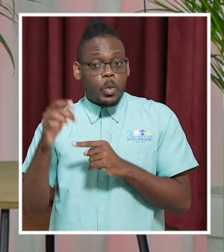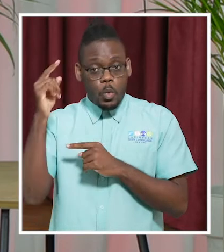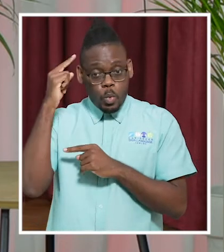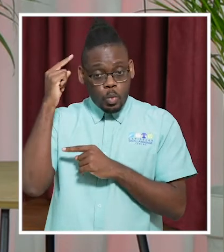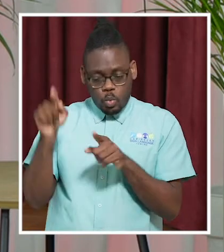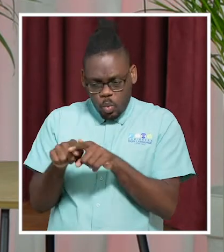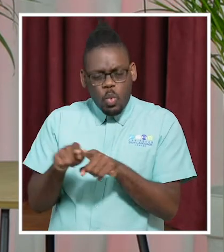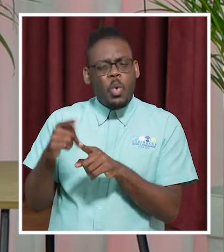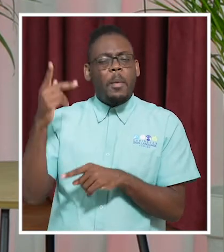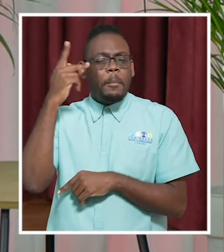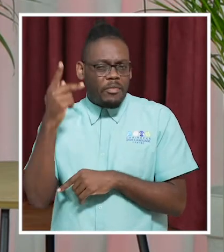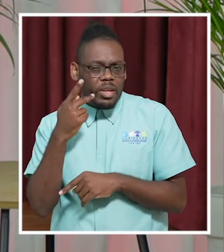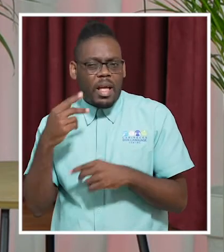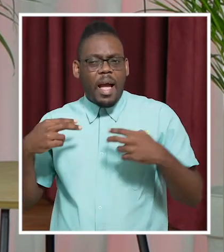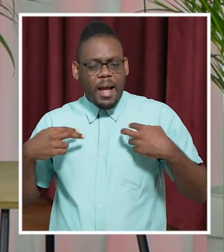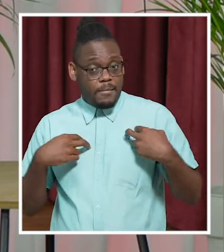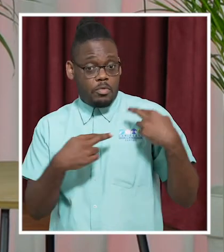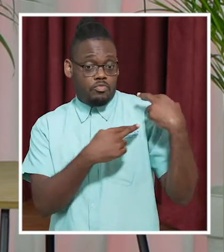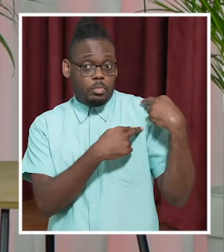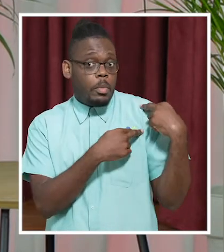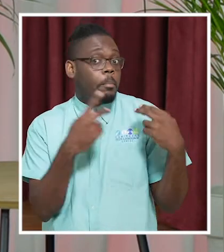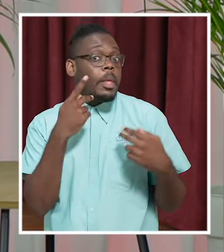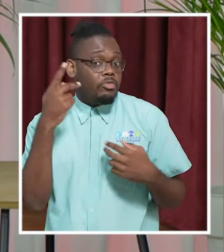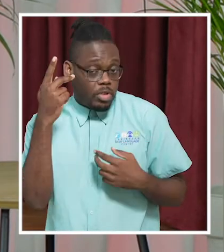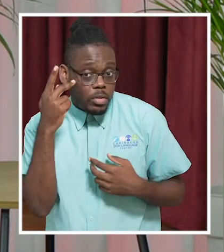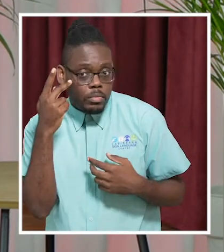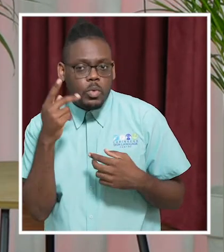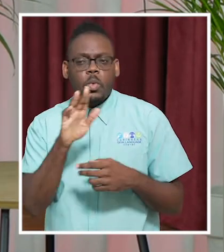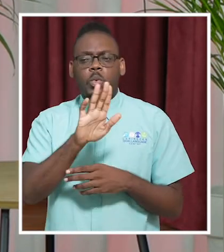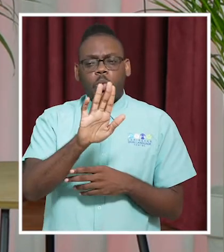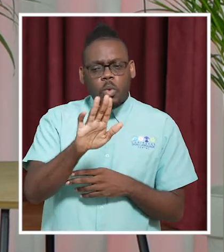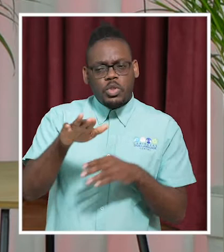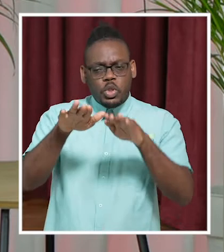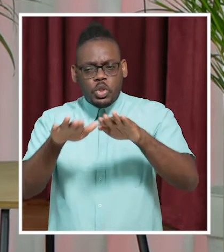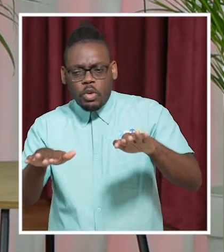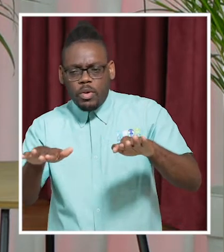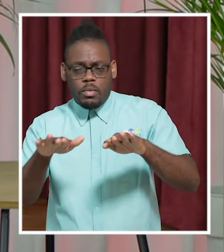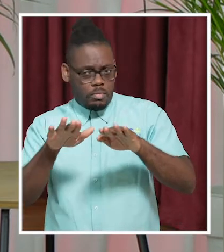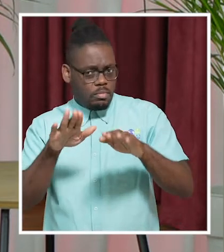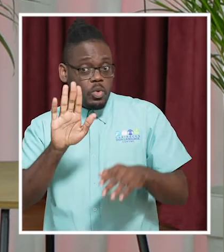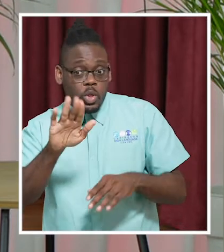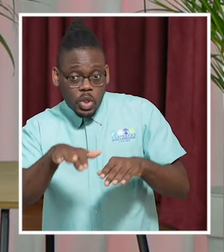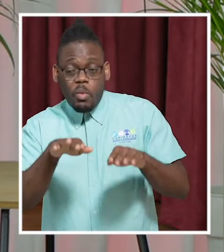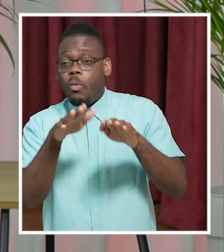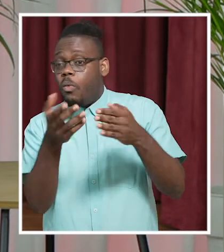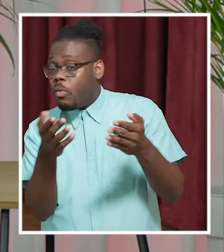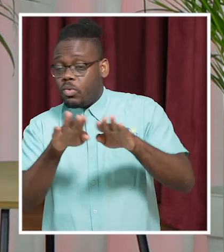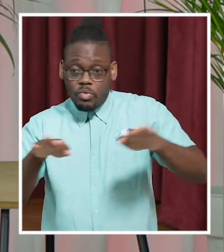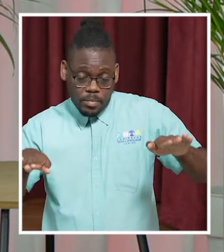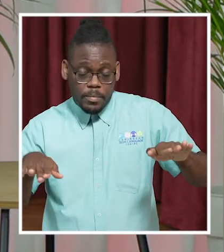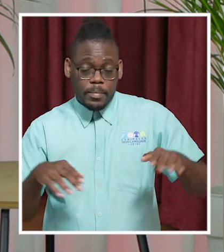responsibility that we have concerning our children and even unborn children. But you would also consider the fact that there need to be